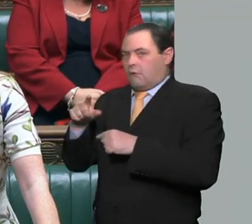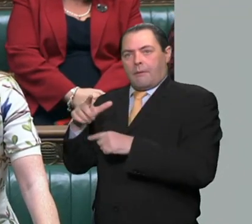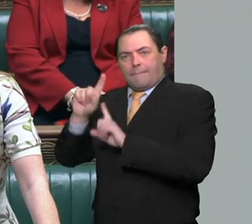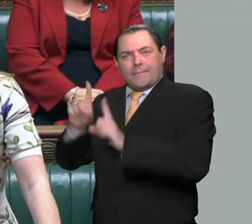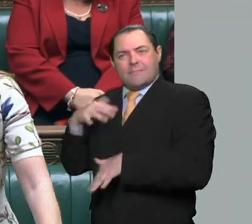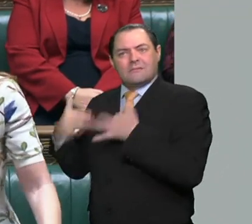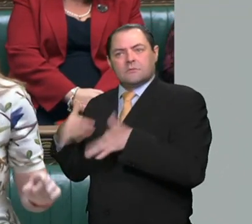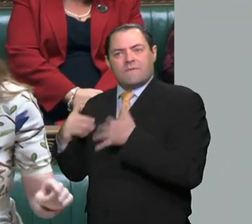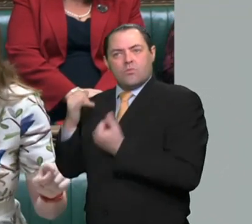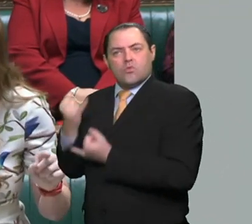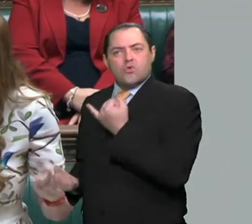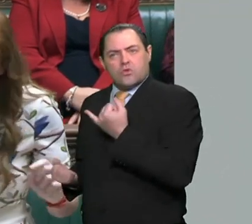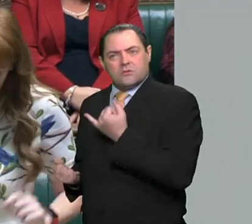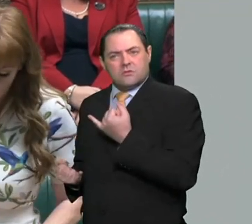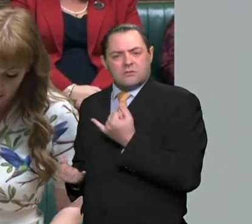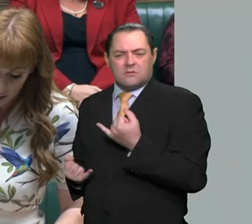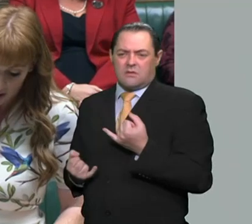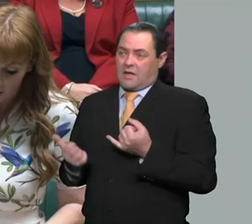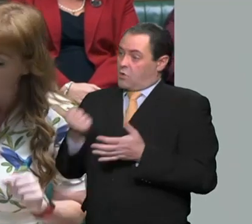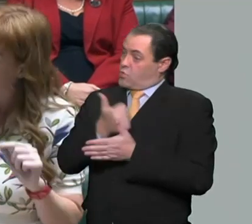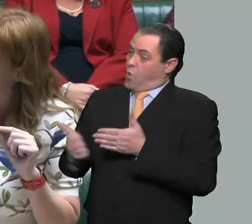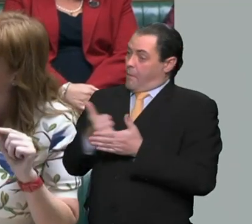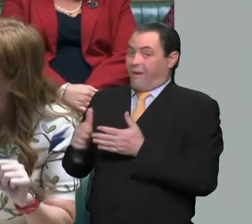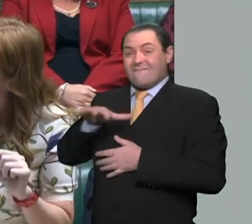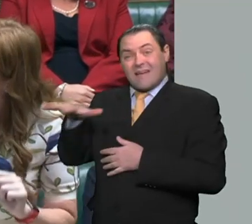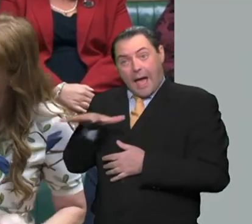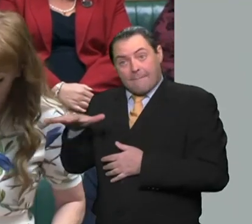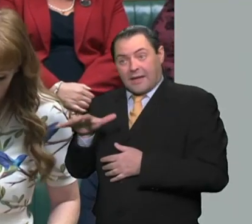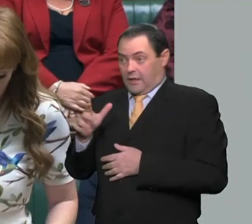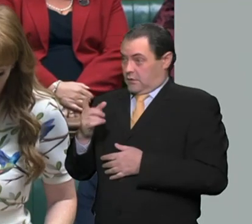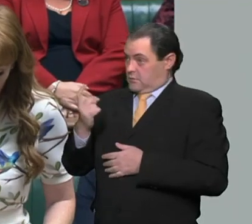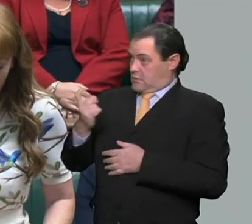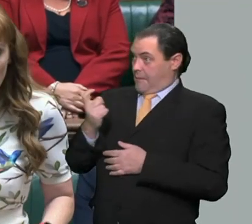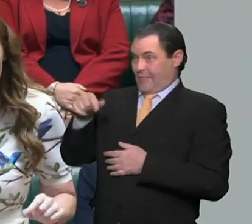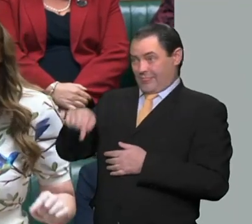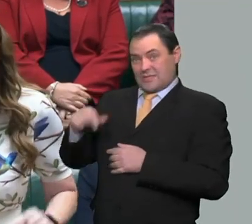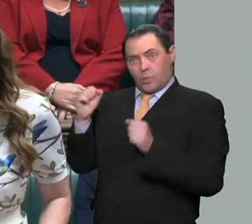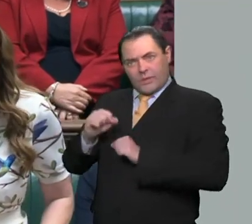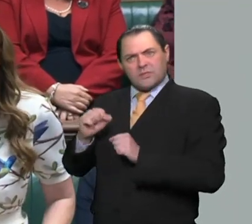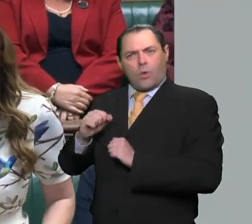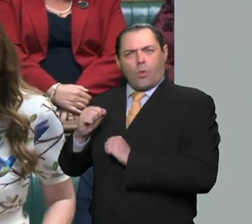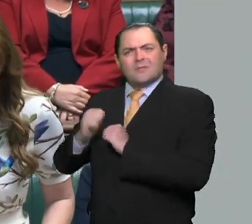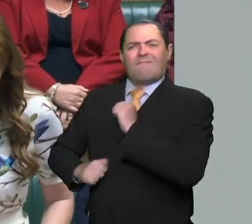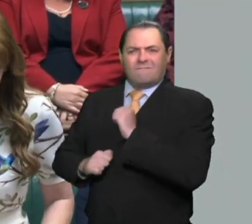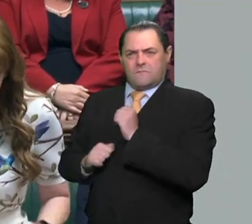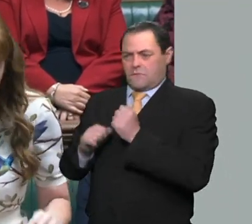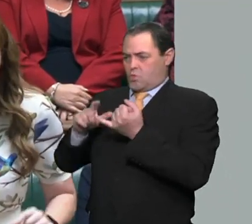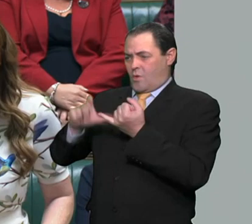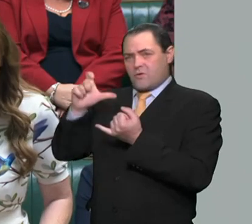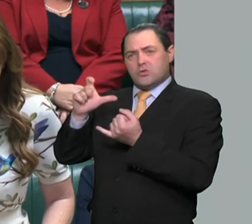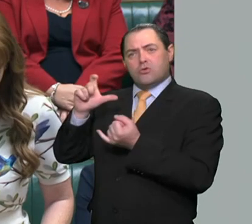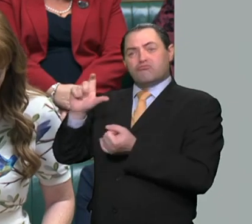lives harder. A typical family, Mr. Speaker, are facing a tough winter this year. Universal credit